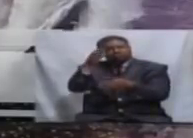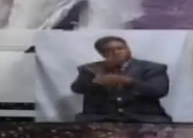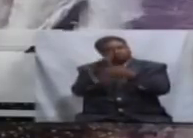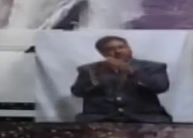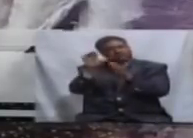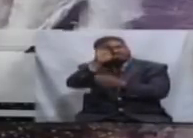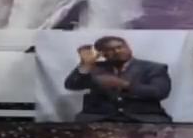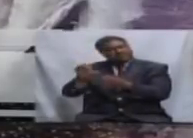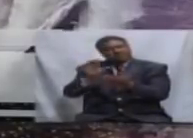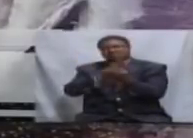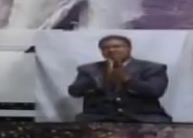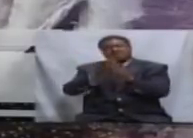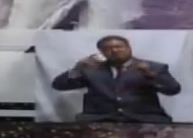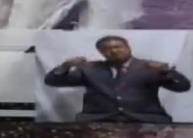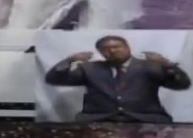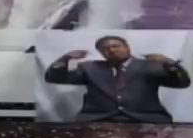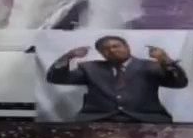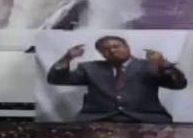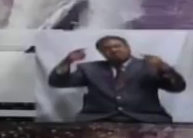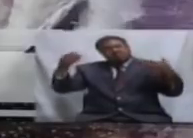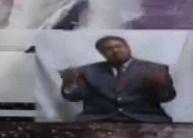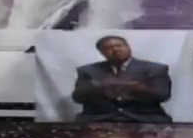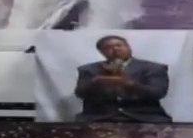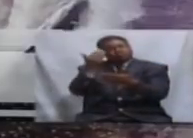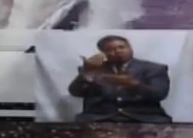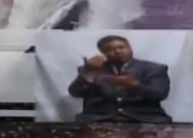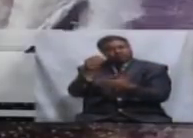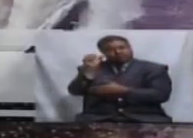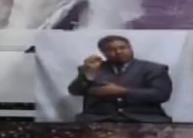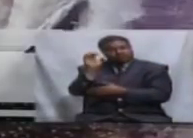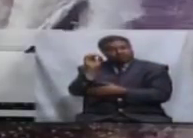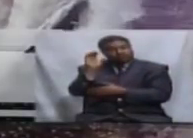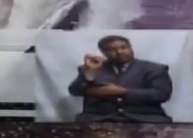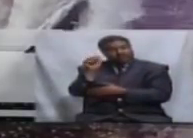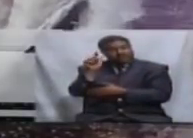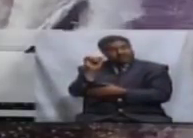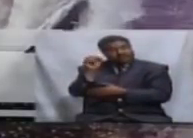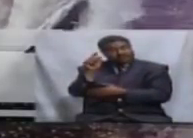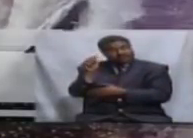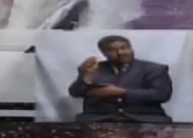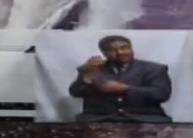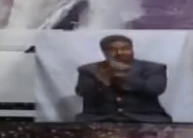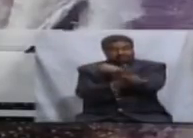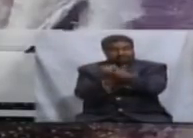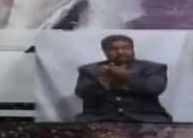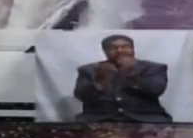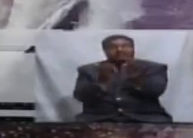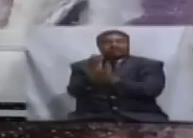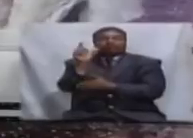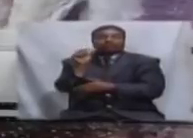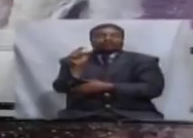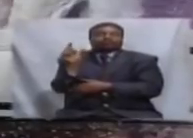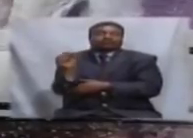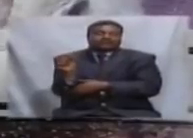moderately prosperous modern socialist country by 2020. President Lungu says he has no